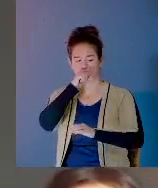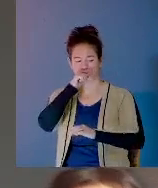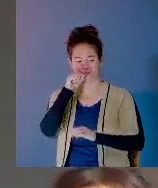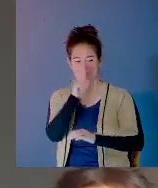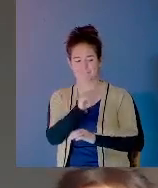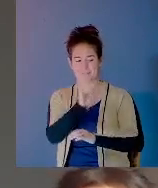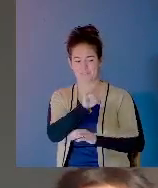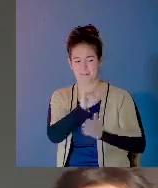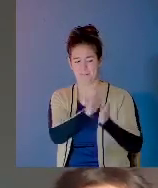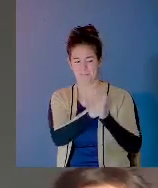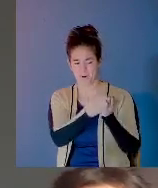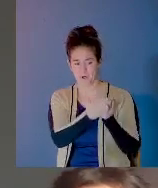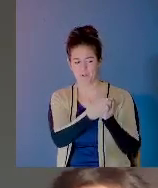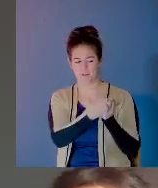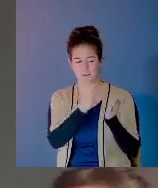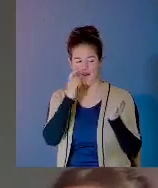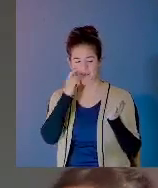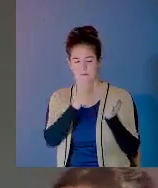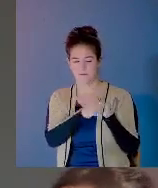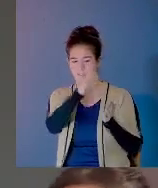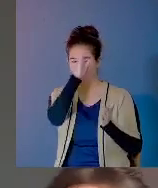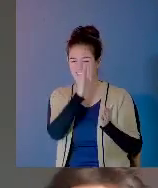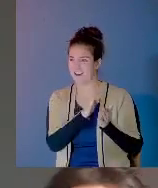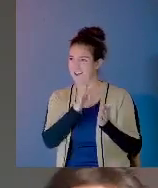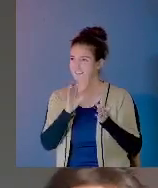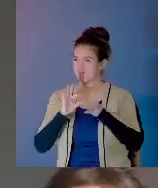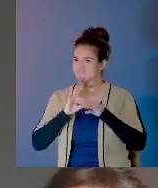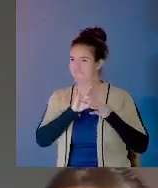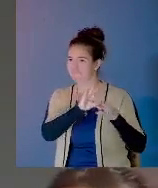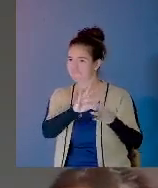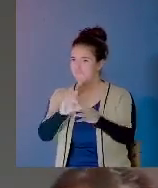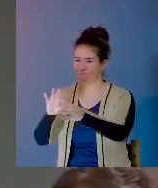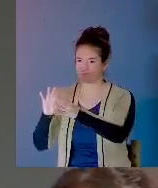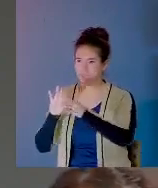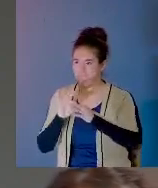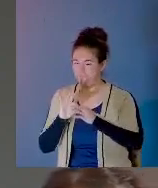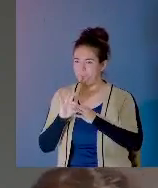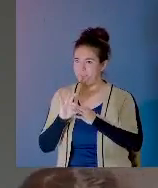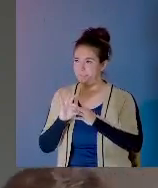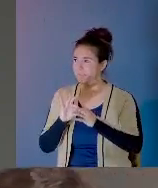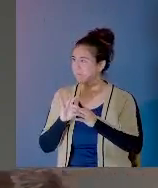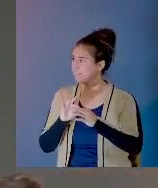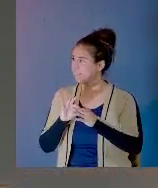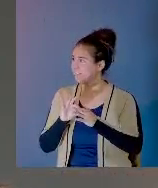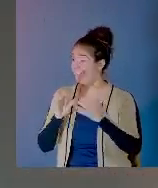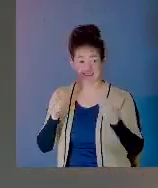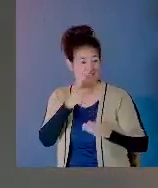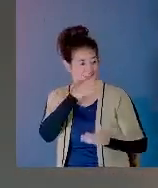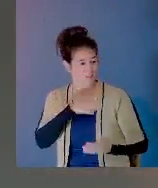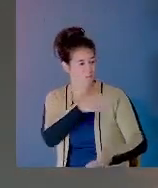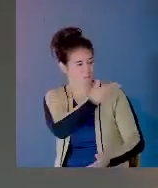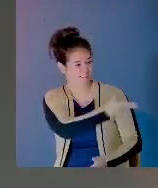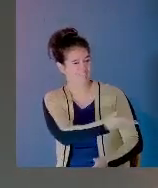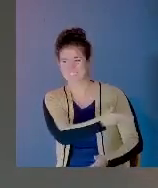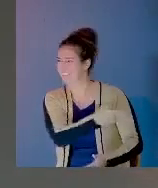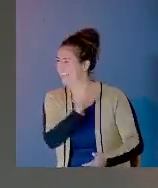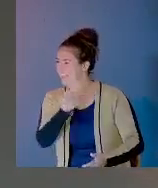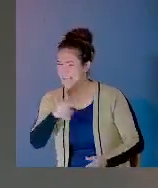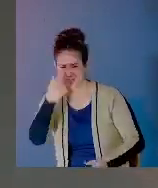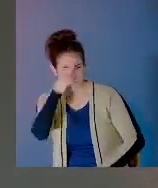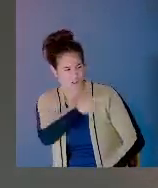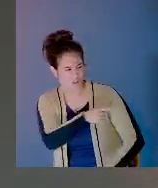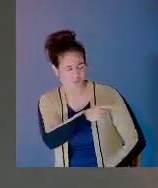people together in an incredible way, this young lady being one of them. And Deja, this is for you.